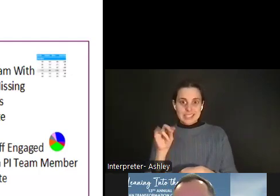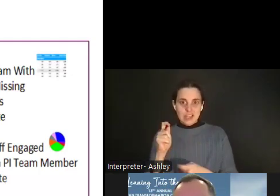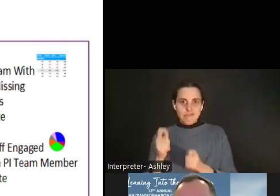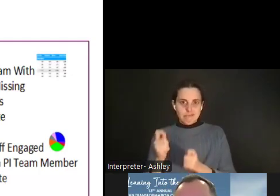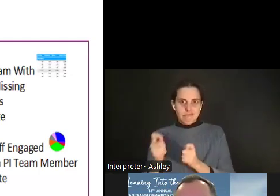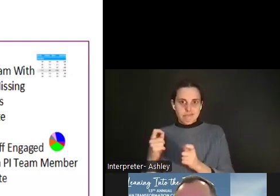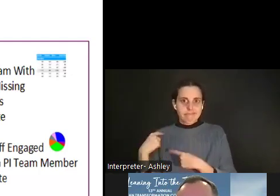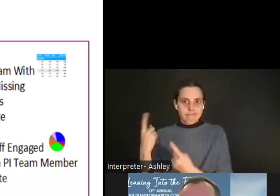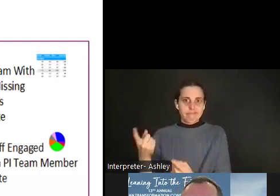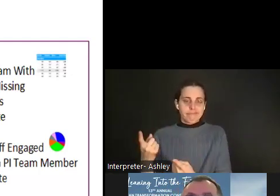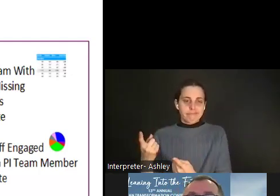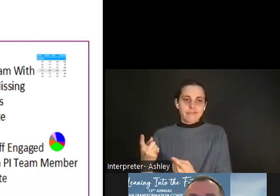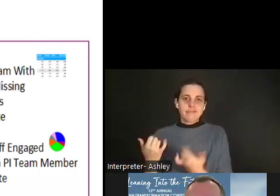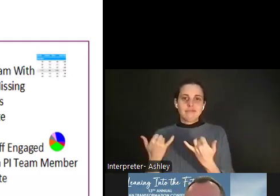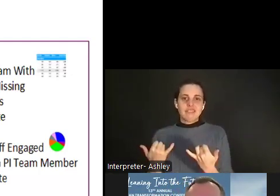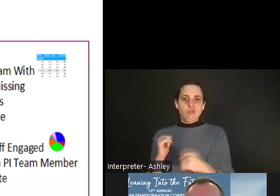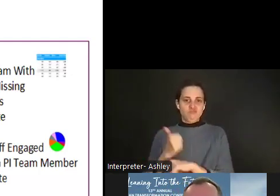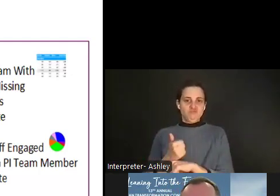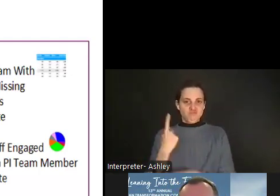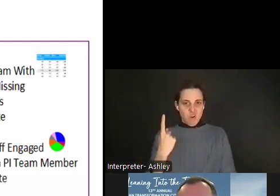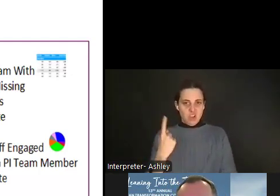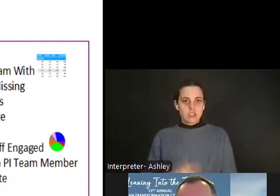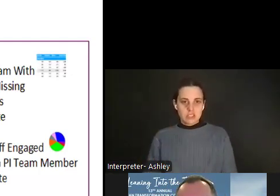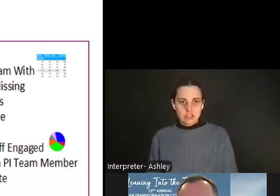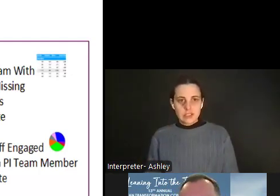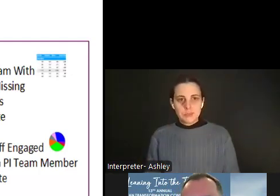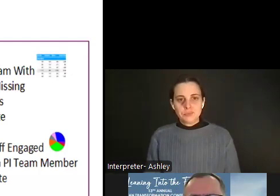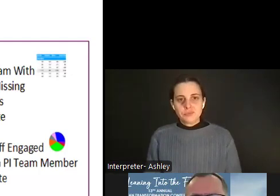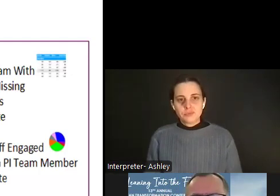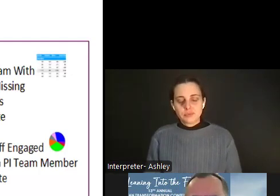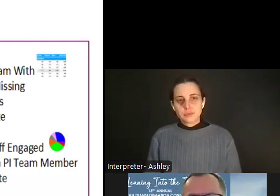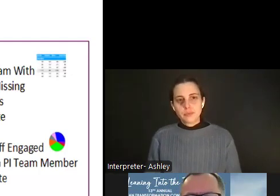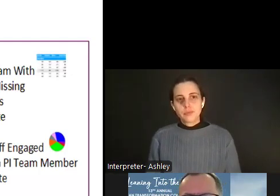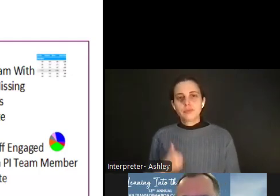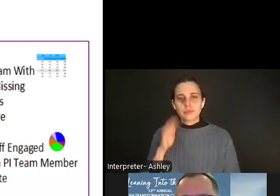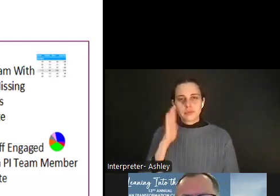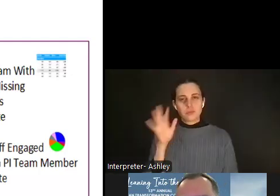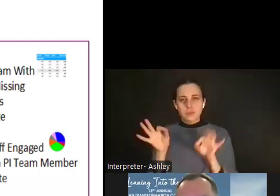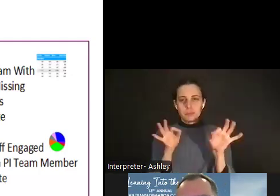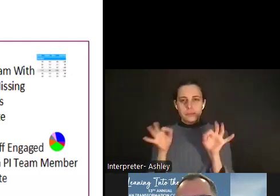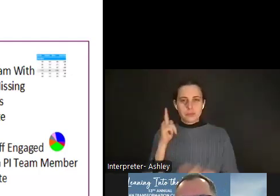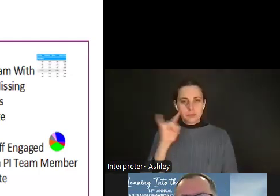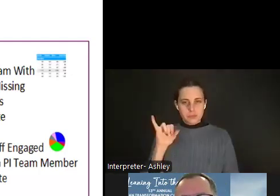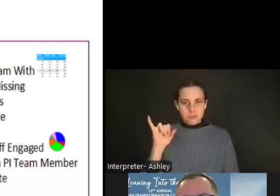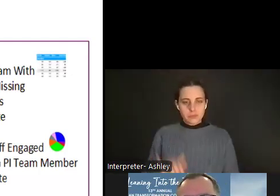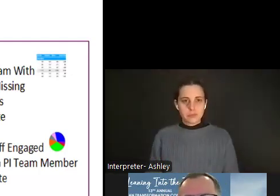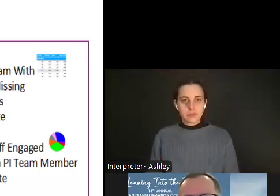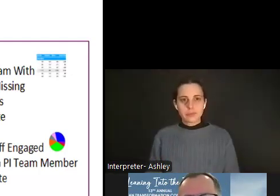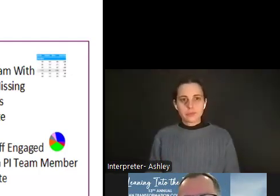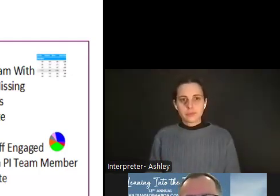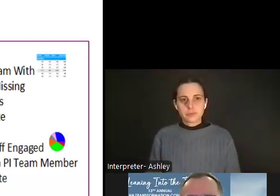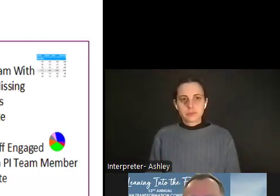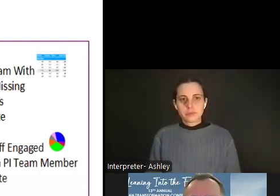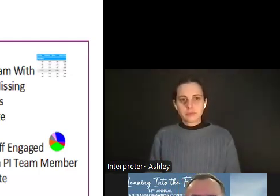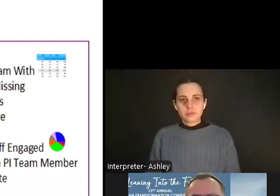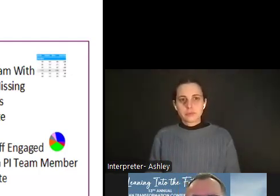minutes an understanding of those dashboards. So the first two look at the volumes of PIs,